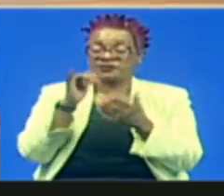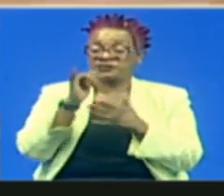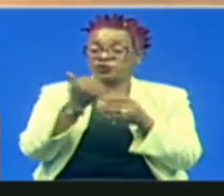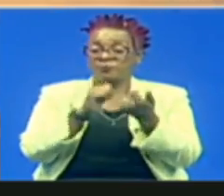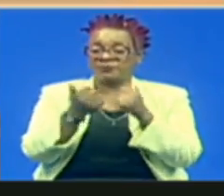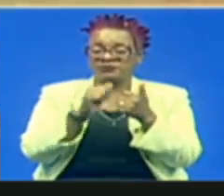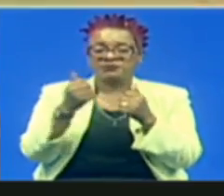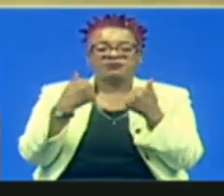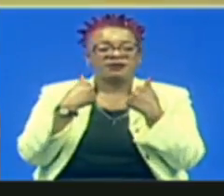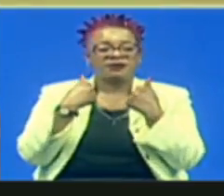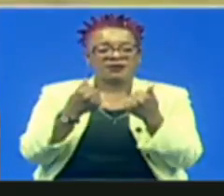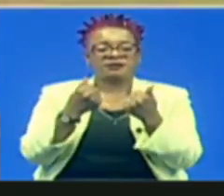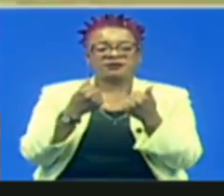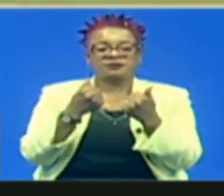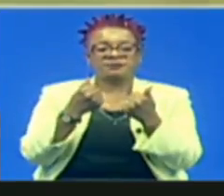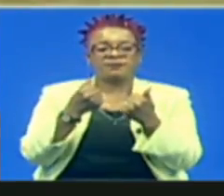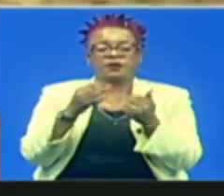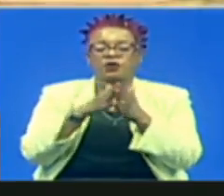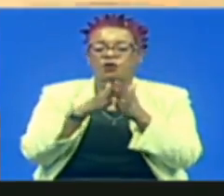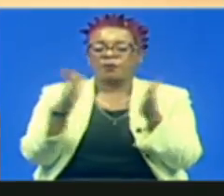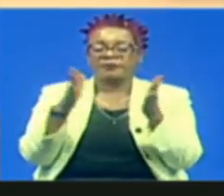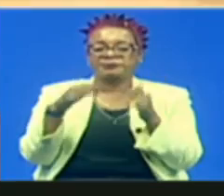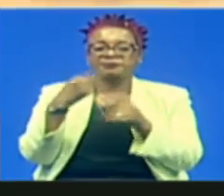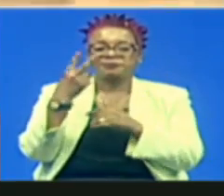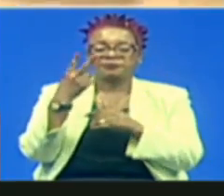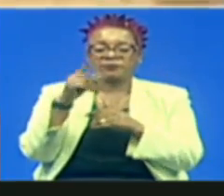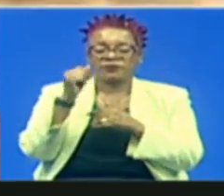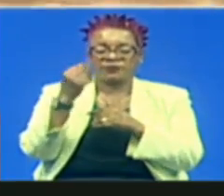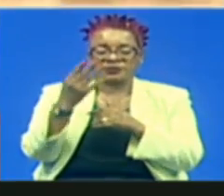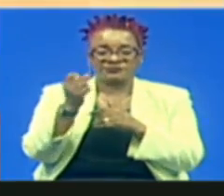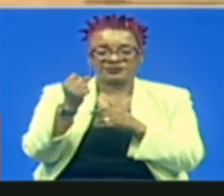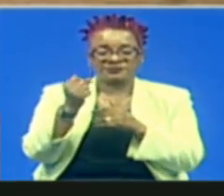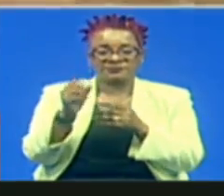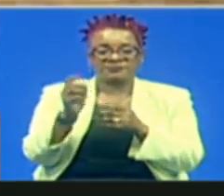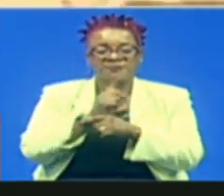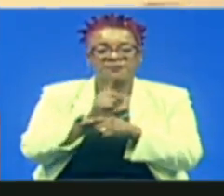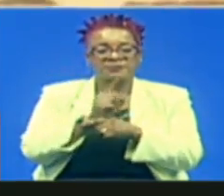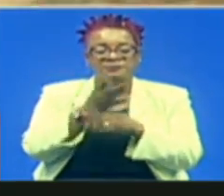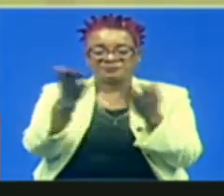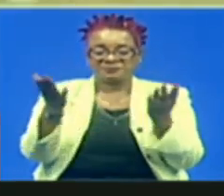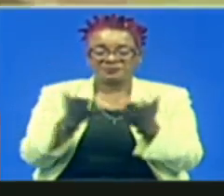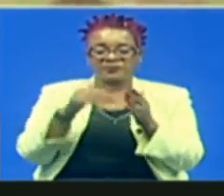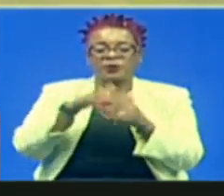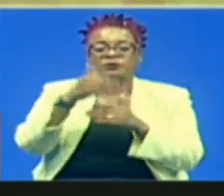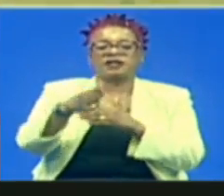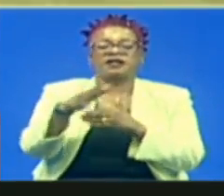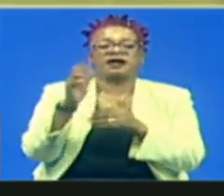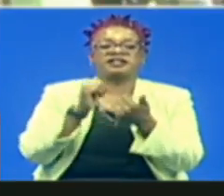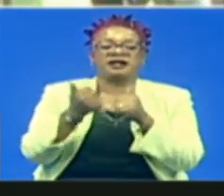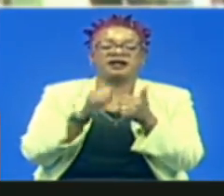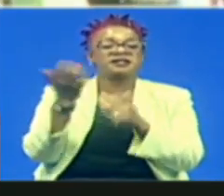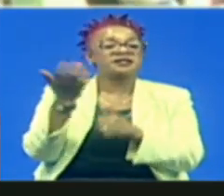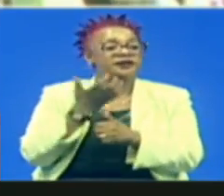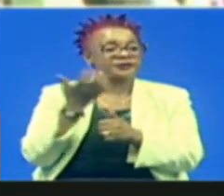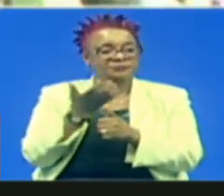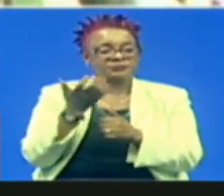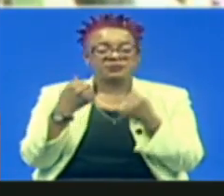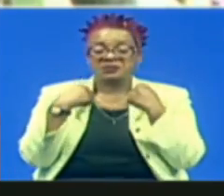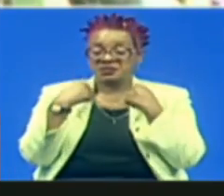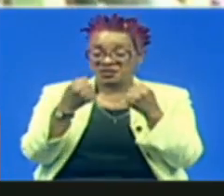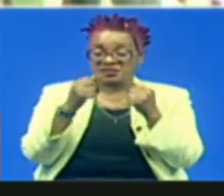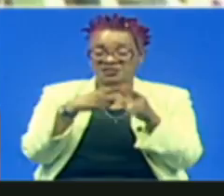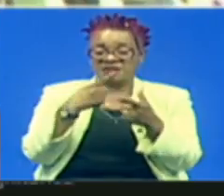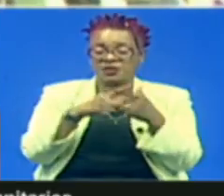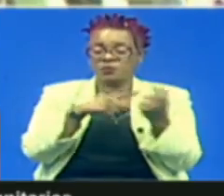at speed around the opening 4.5 kilometer super special stage outside the Kasarani Stadium. The cars will then head